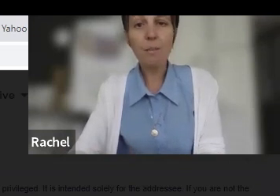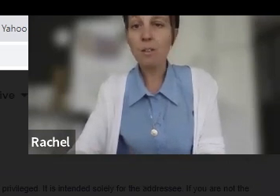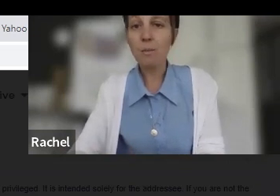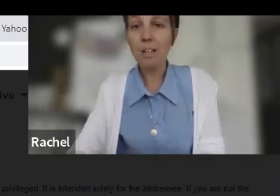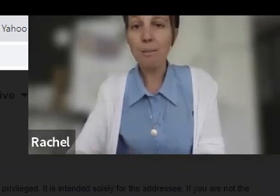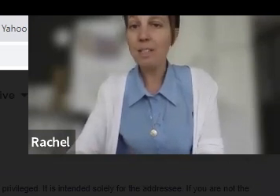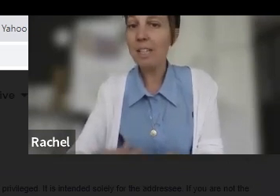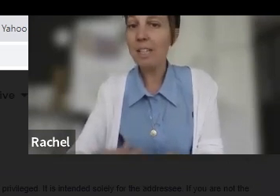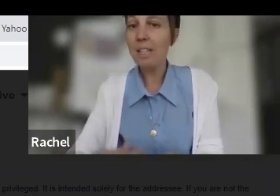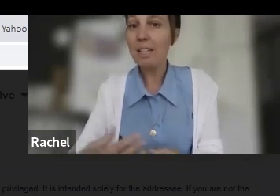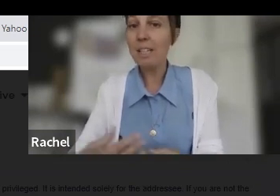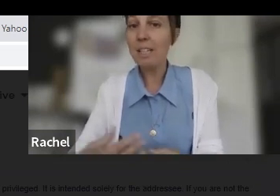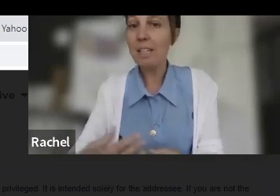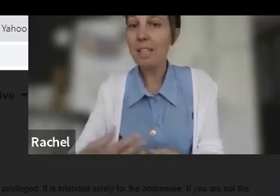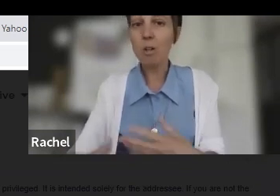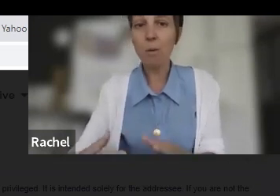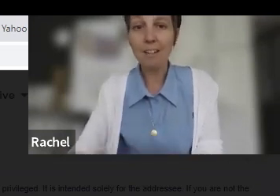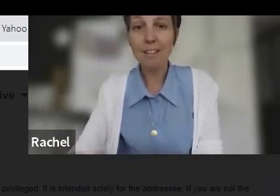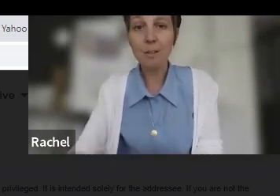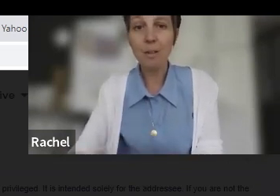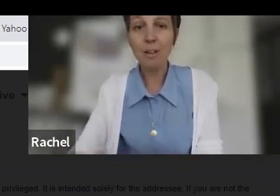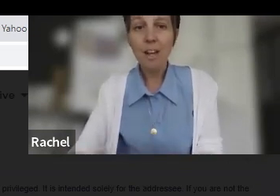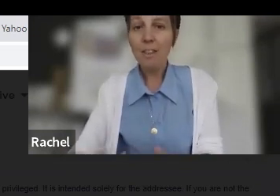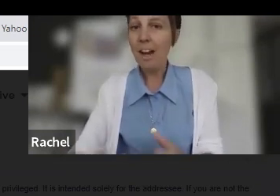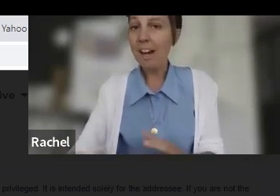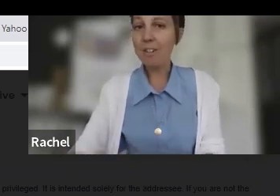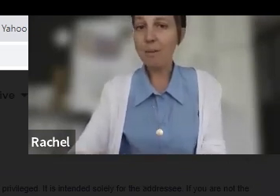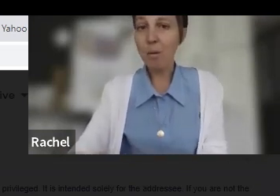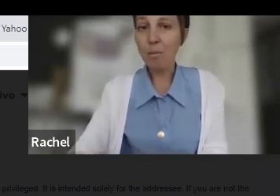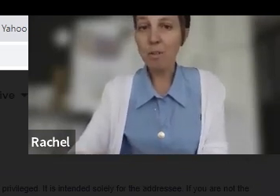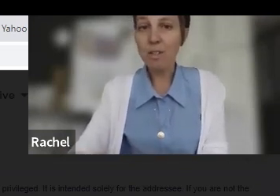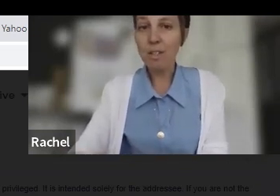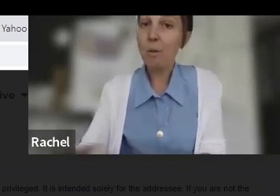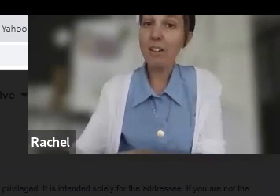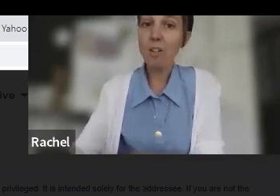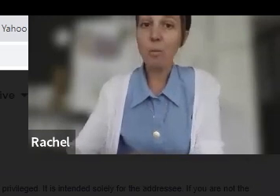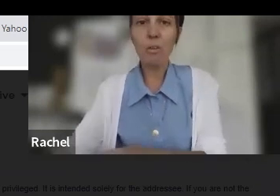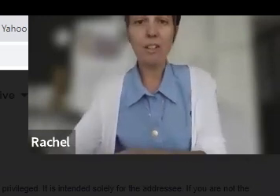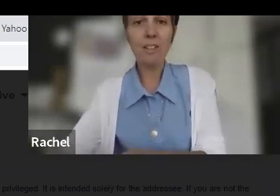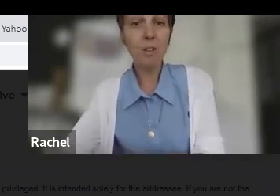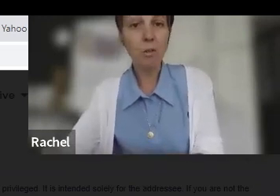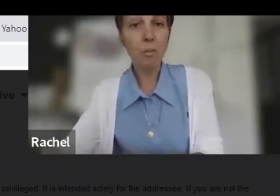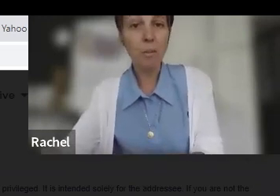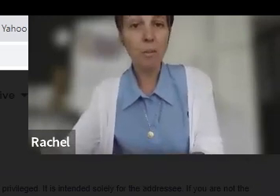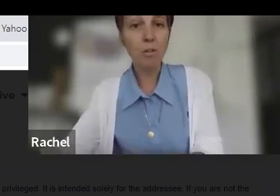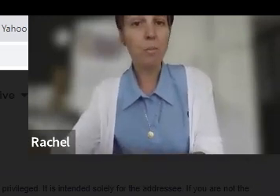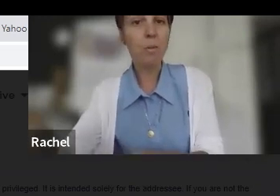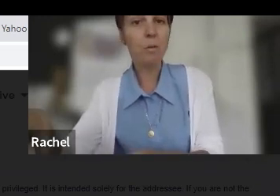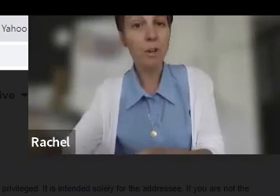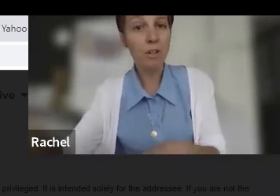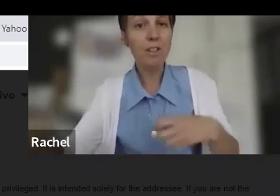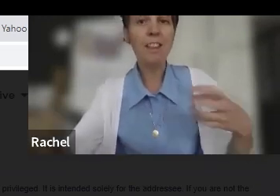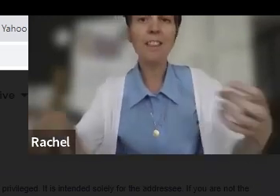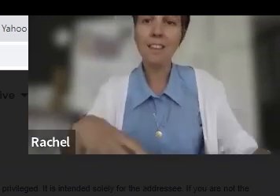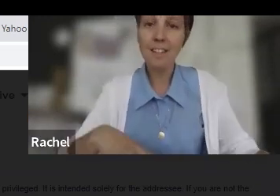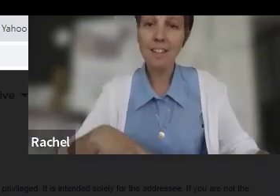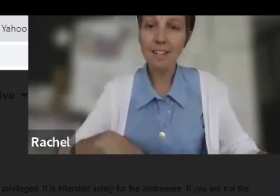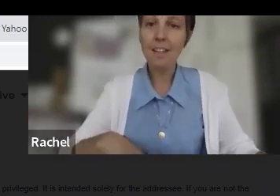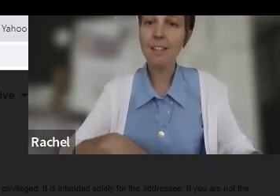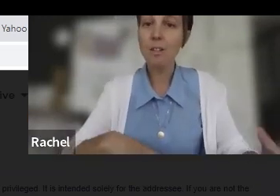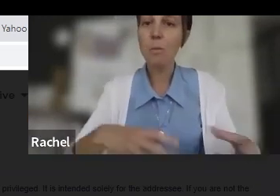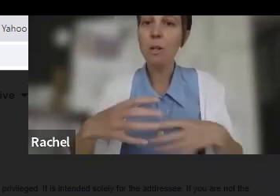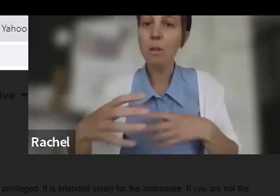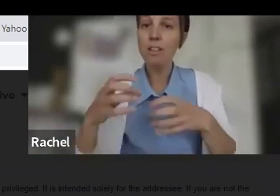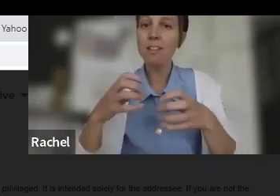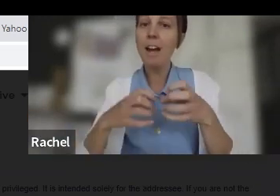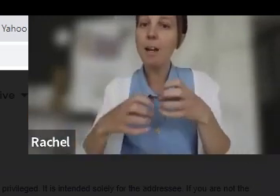for them, because sometimes things come up in a more detailed assessment that actually prompts us to think, well, actually, would this other group be more suitable first? And